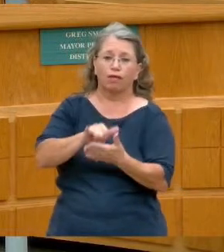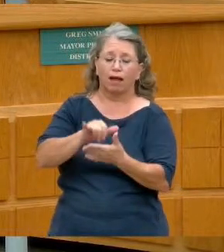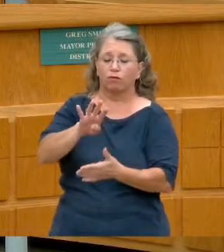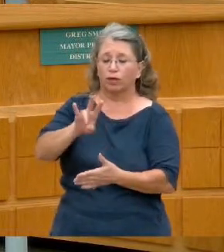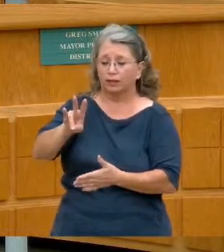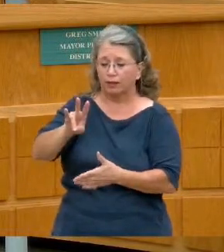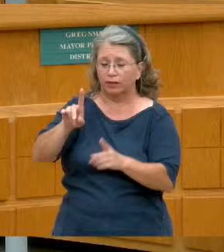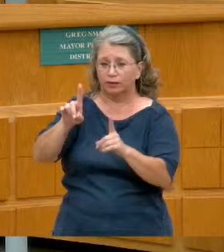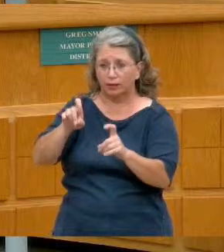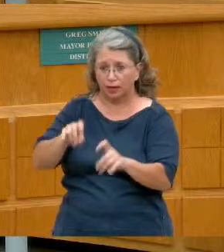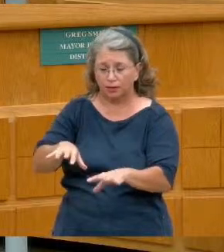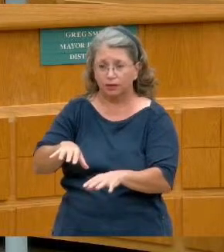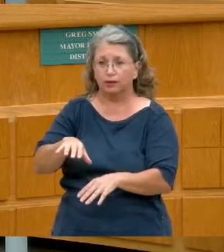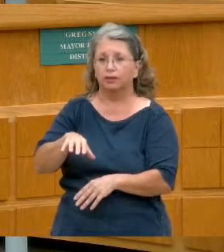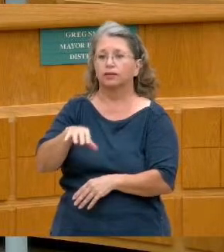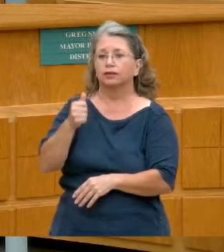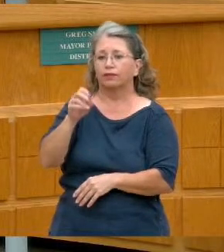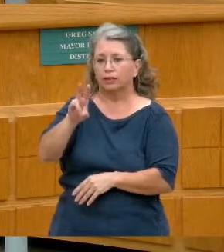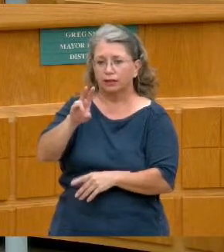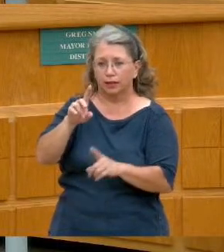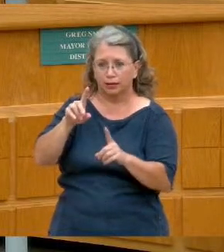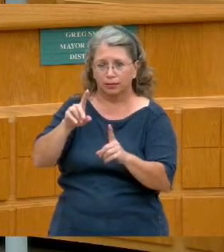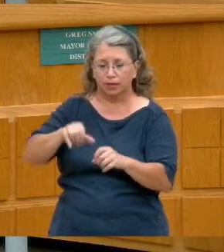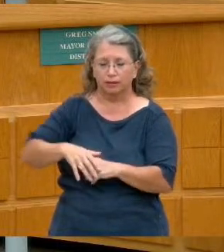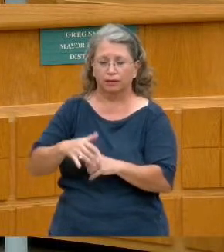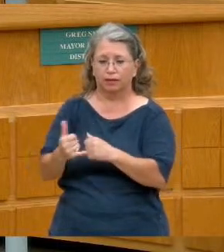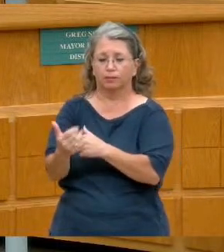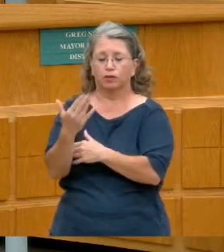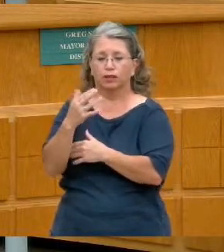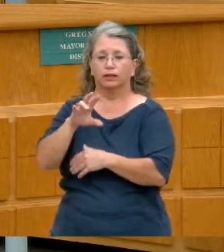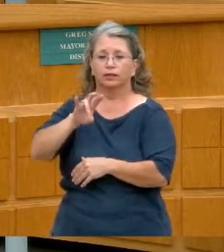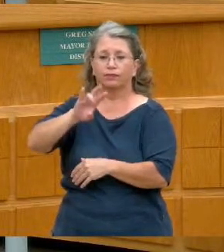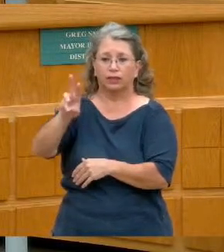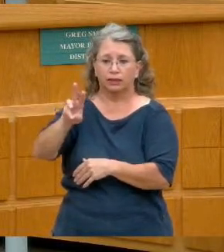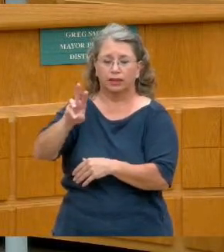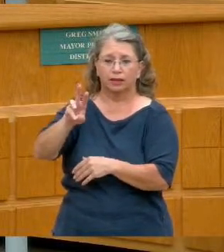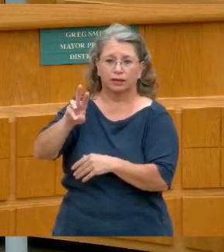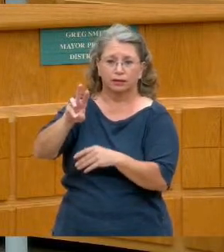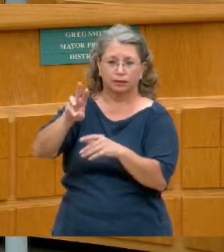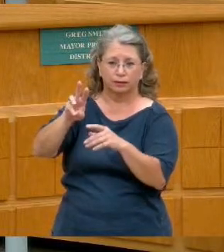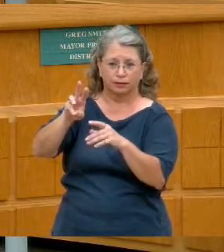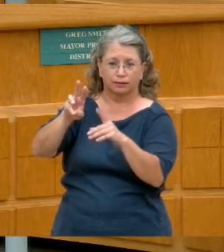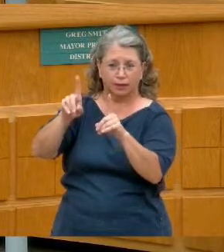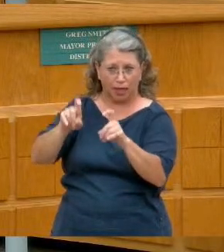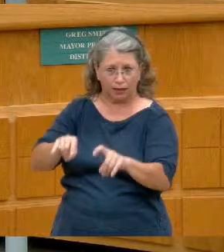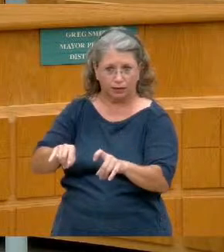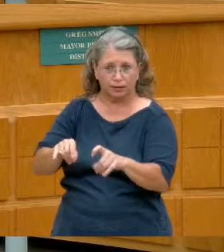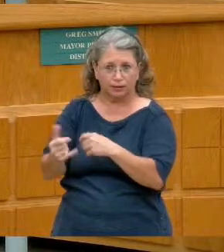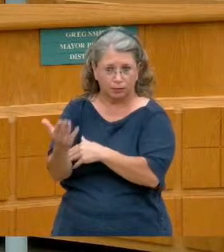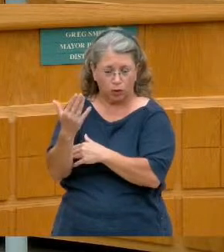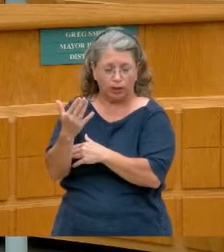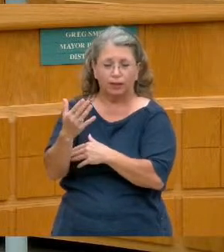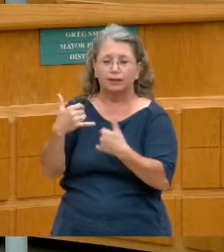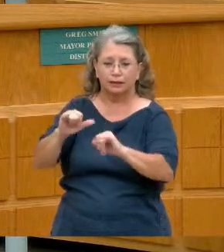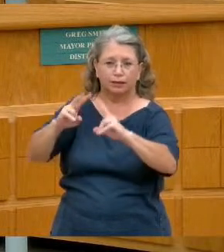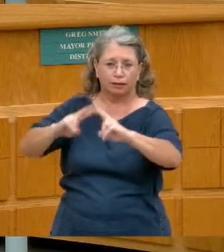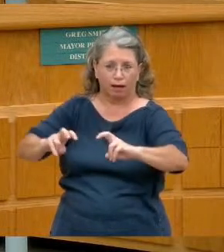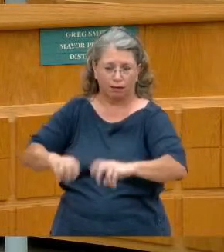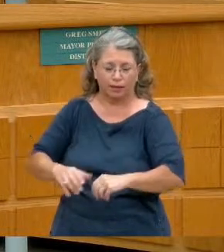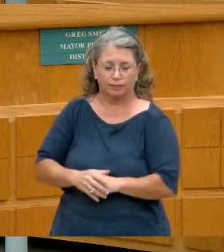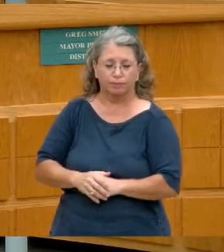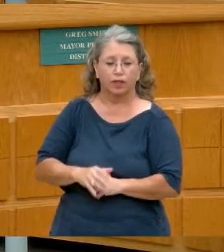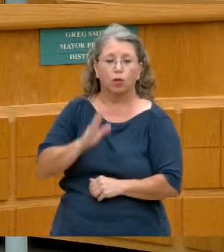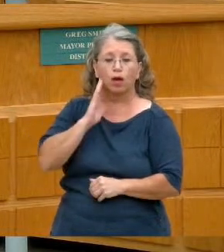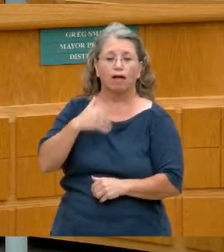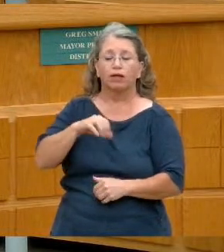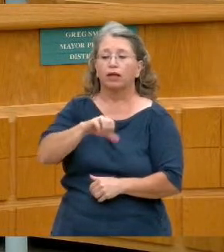morning's drive-thru, there were 76 samples collected. These tests are still being analyzed. There is another drive-thru scheduled for